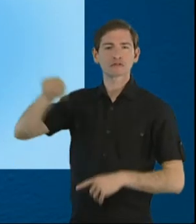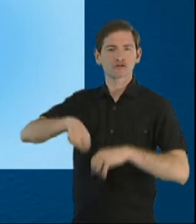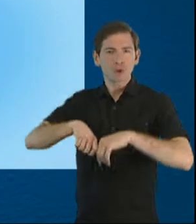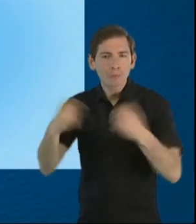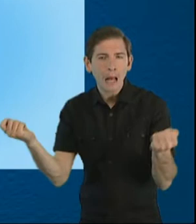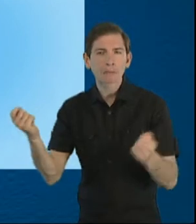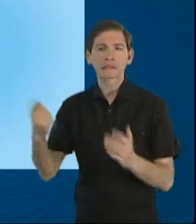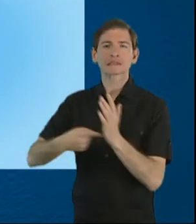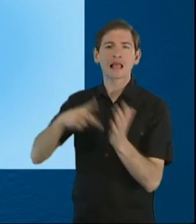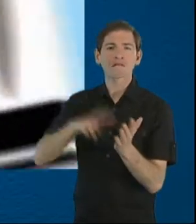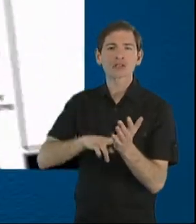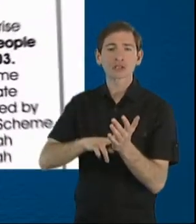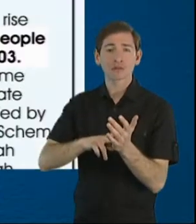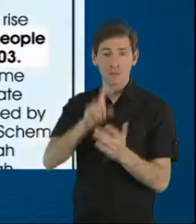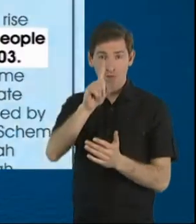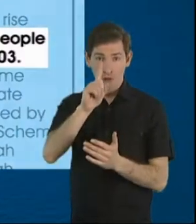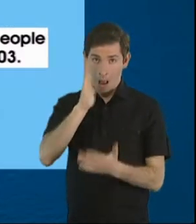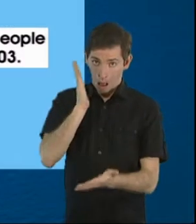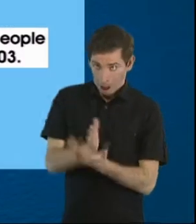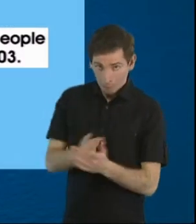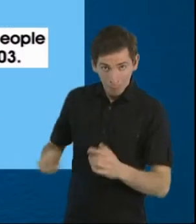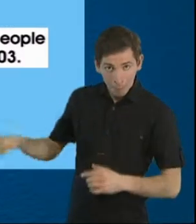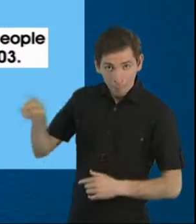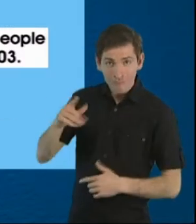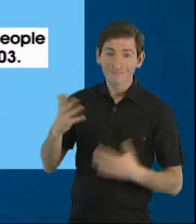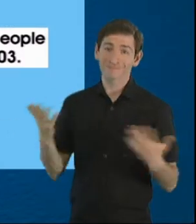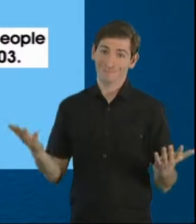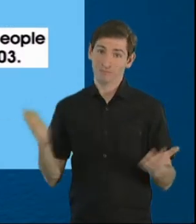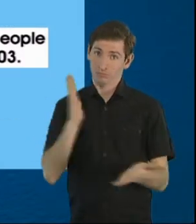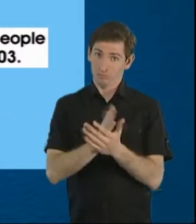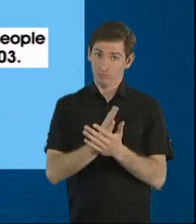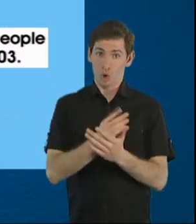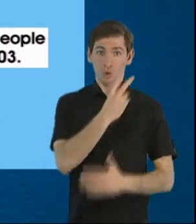in newspapers and seen on TV. But things are not always how they seem.